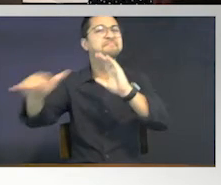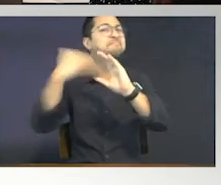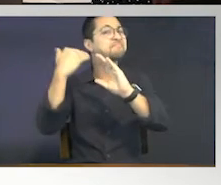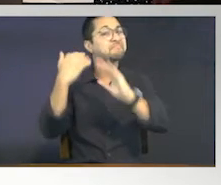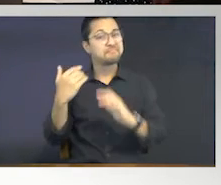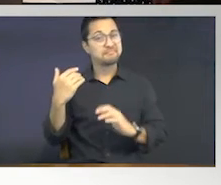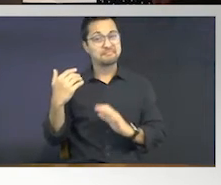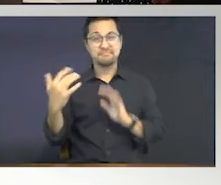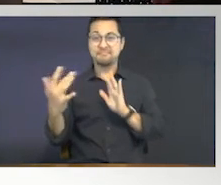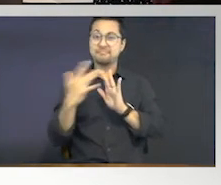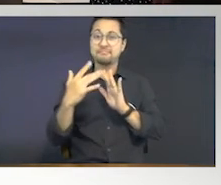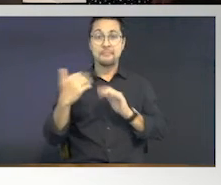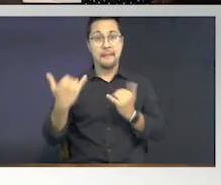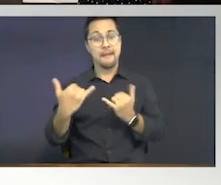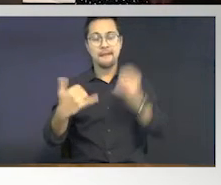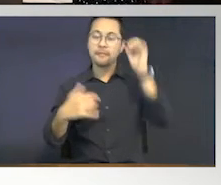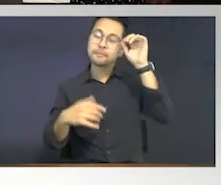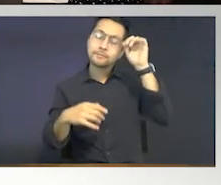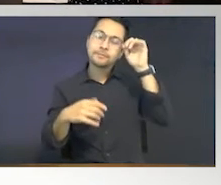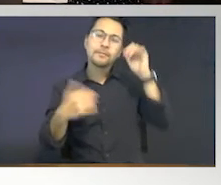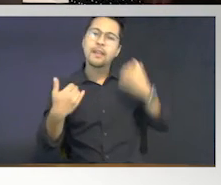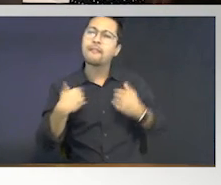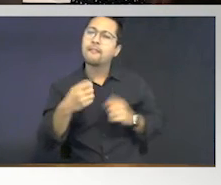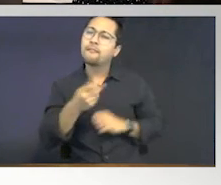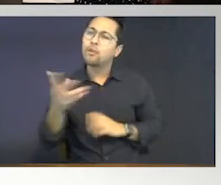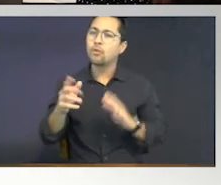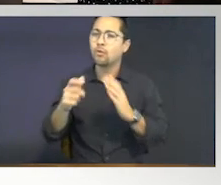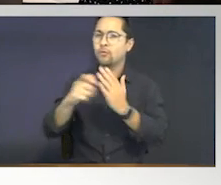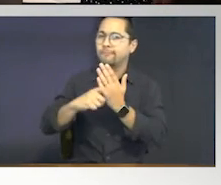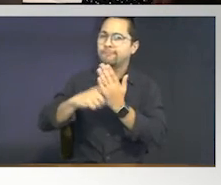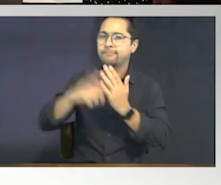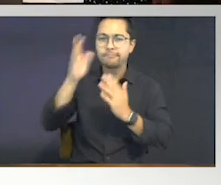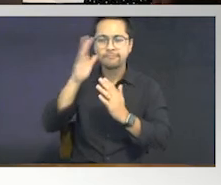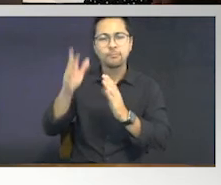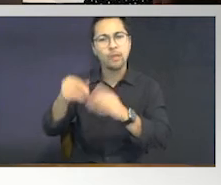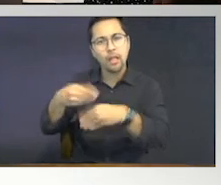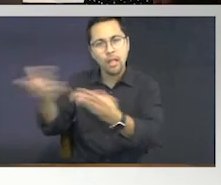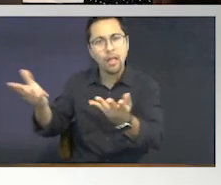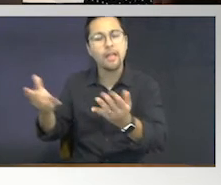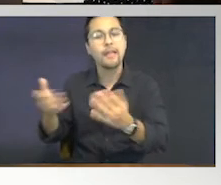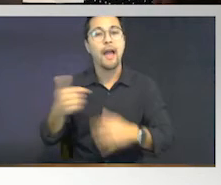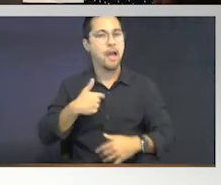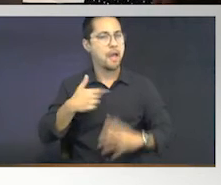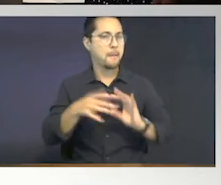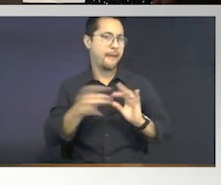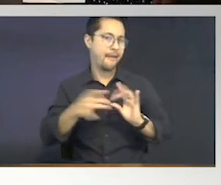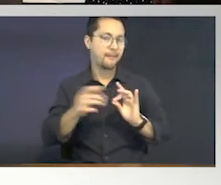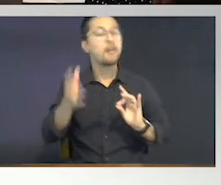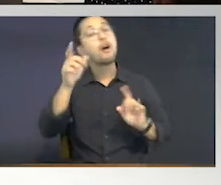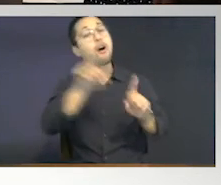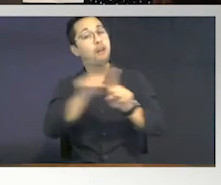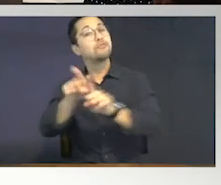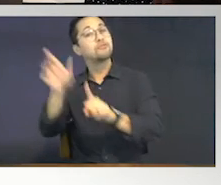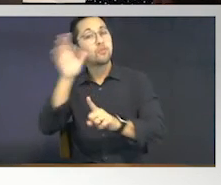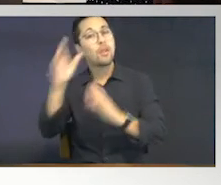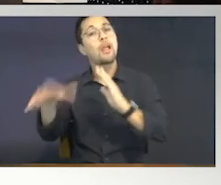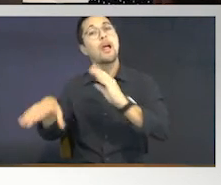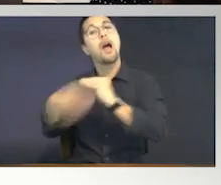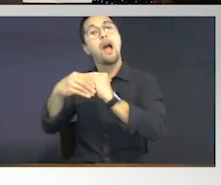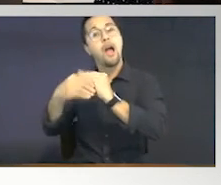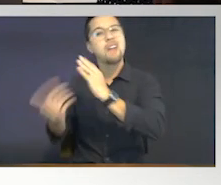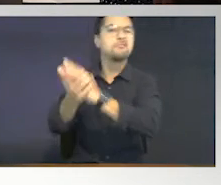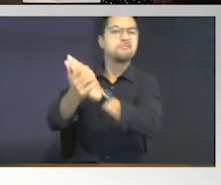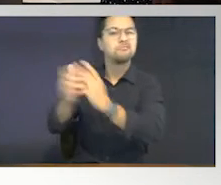now. There are a couple of handout things that I'm going to mention that I can also attach to the email